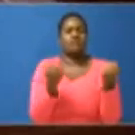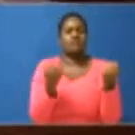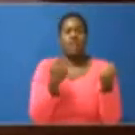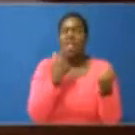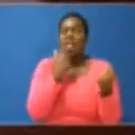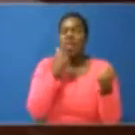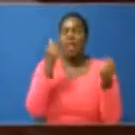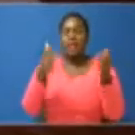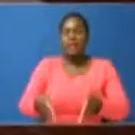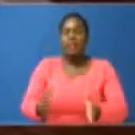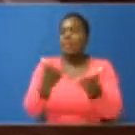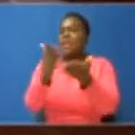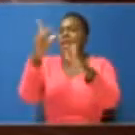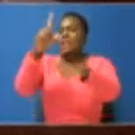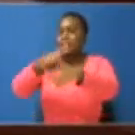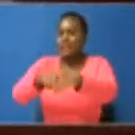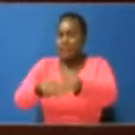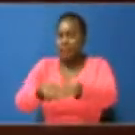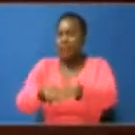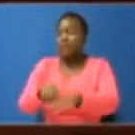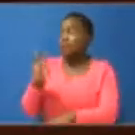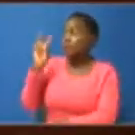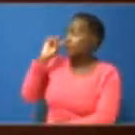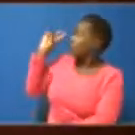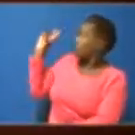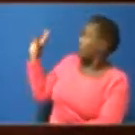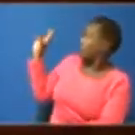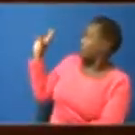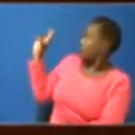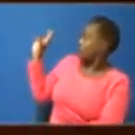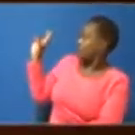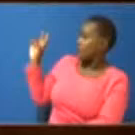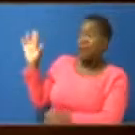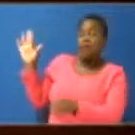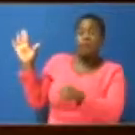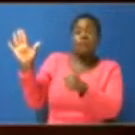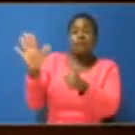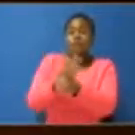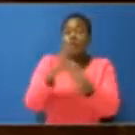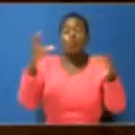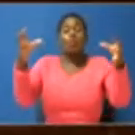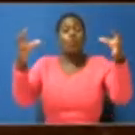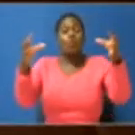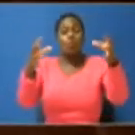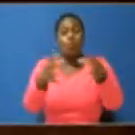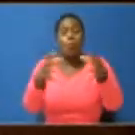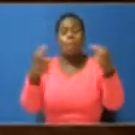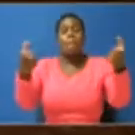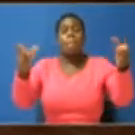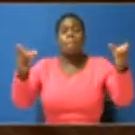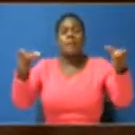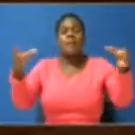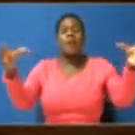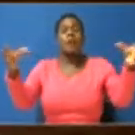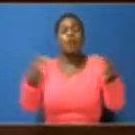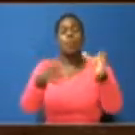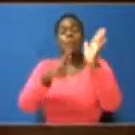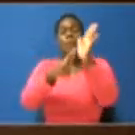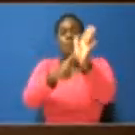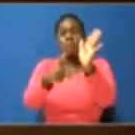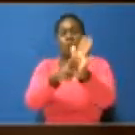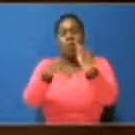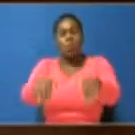carpet area any moment now as you can see this is an entire team of the the media representation